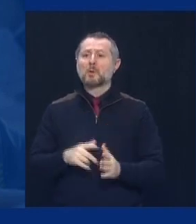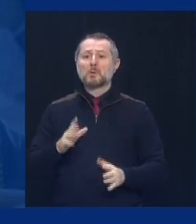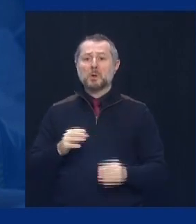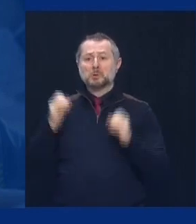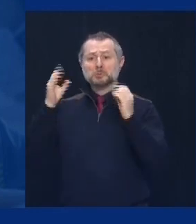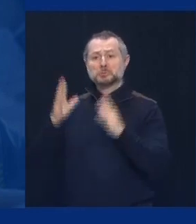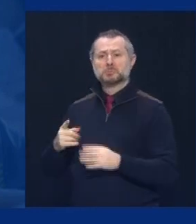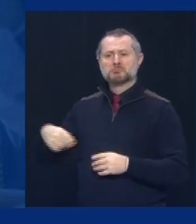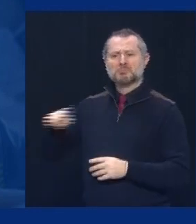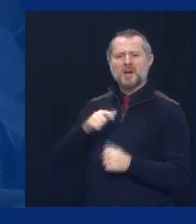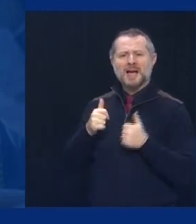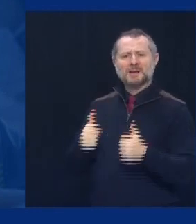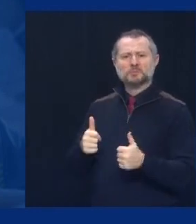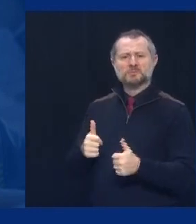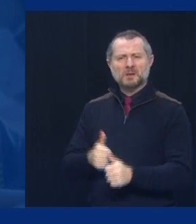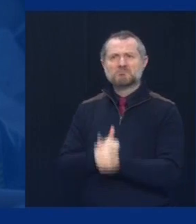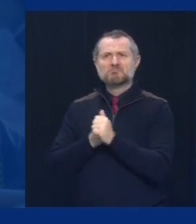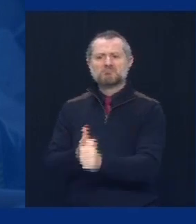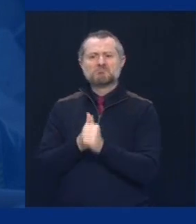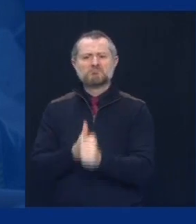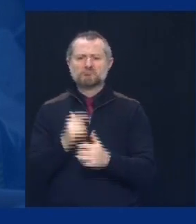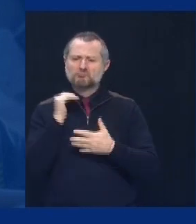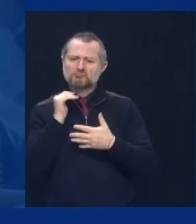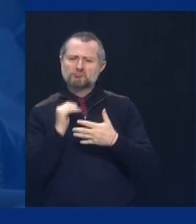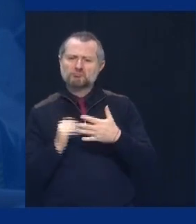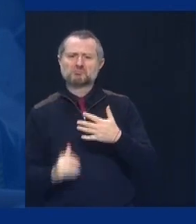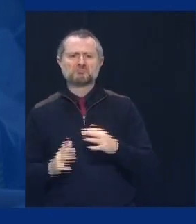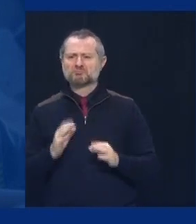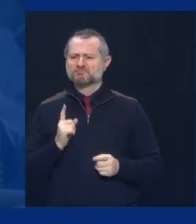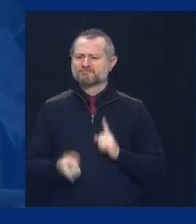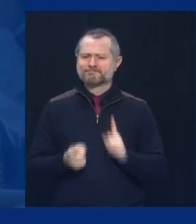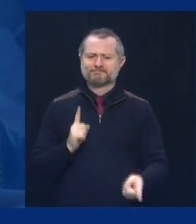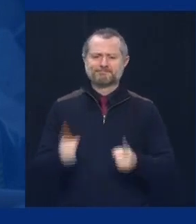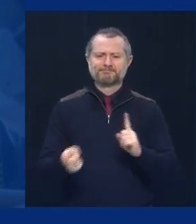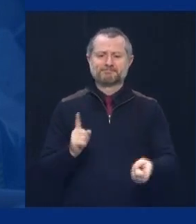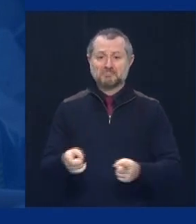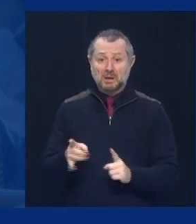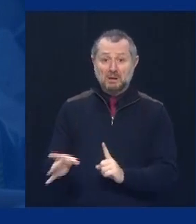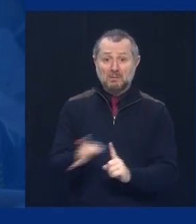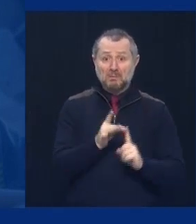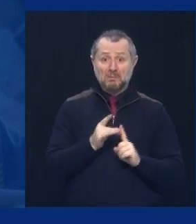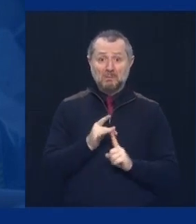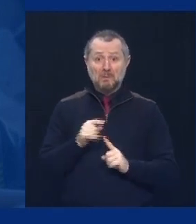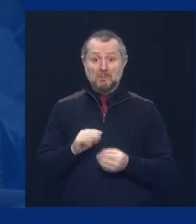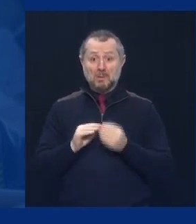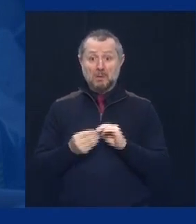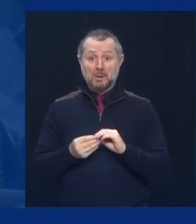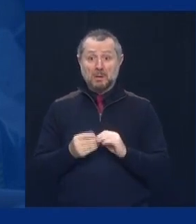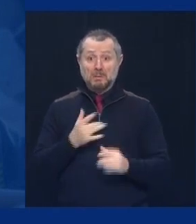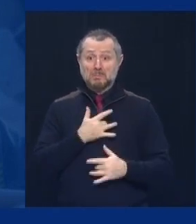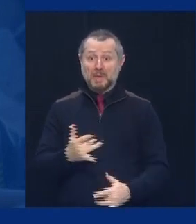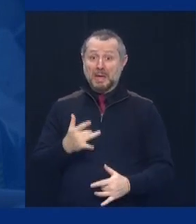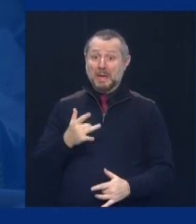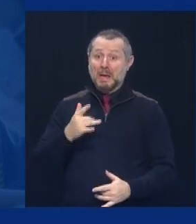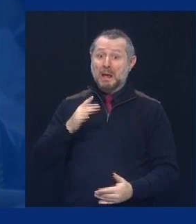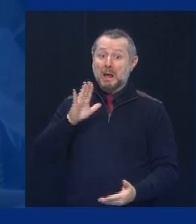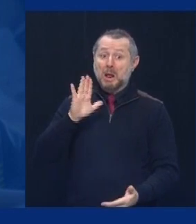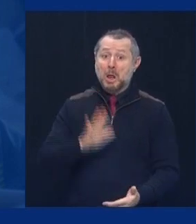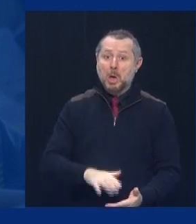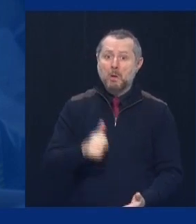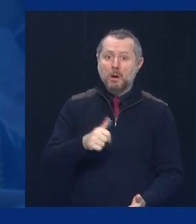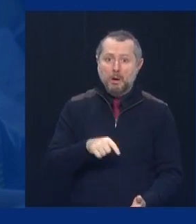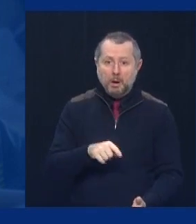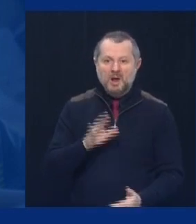job following the guidance. And the schools, the positivity rate tends to be lower than